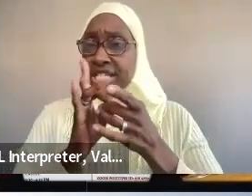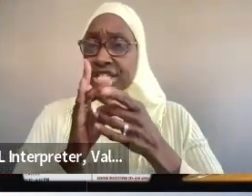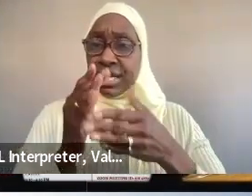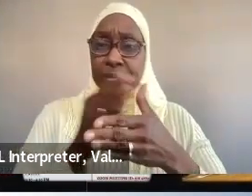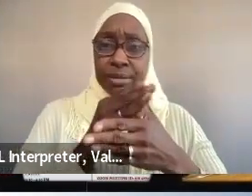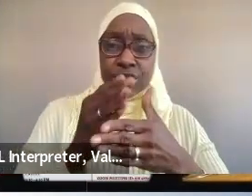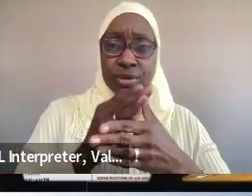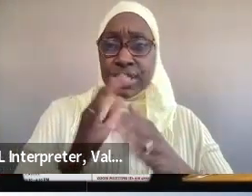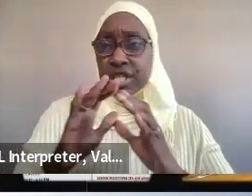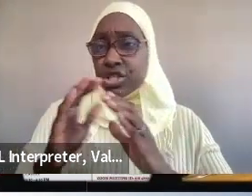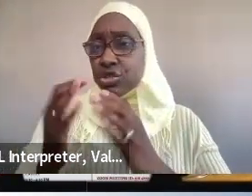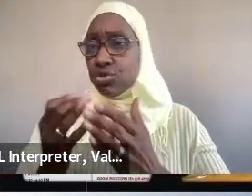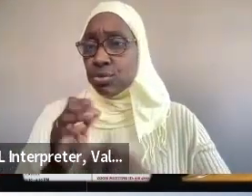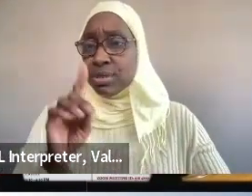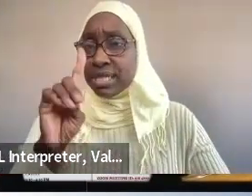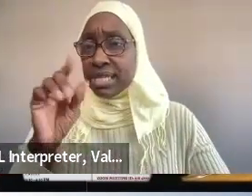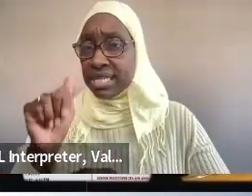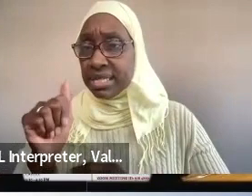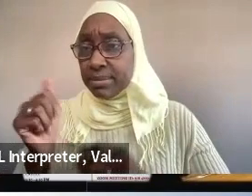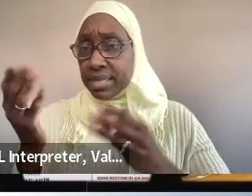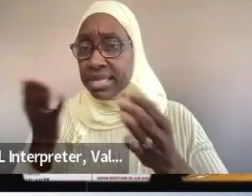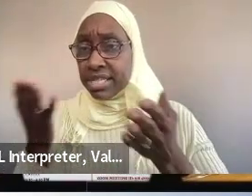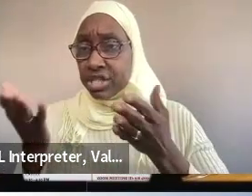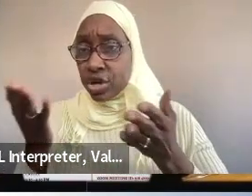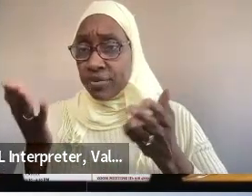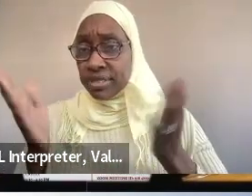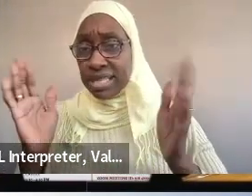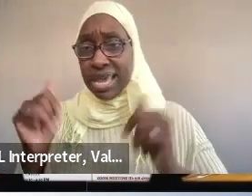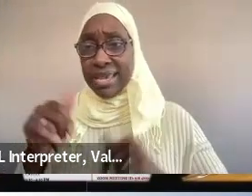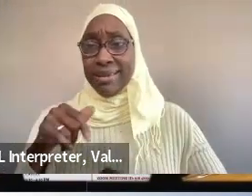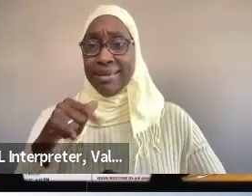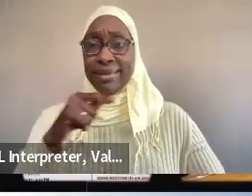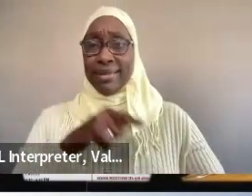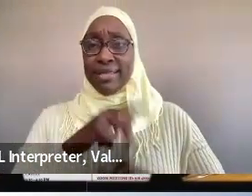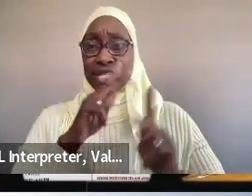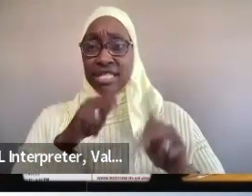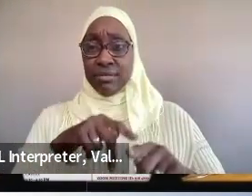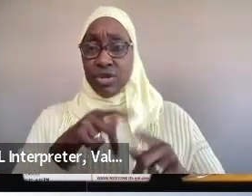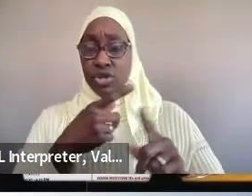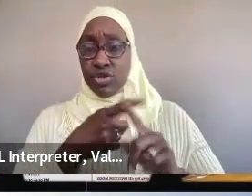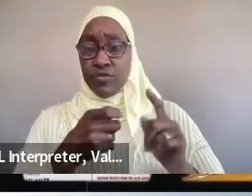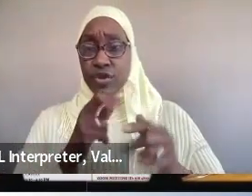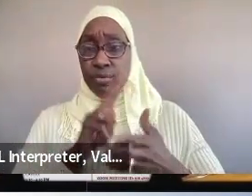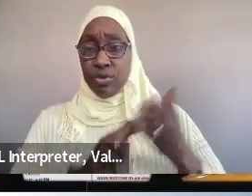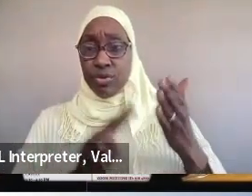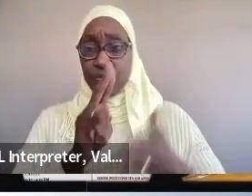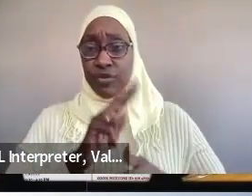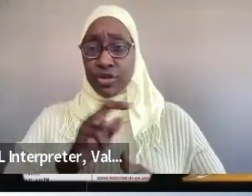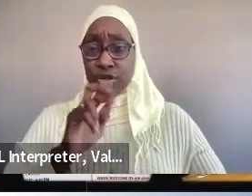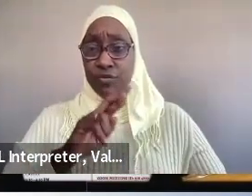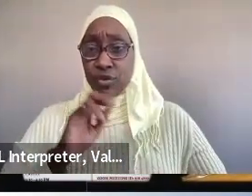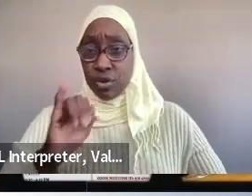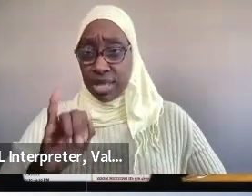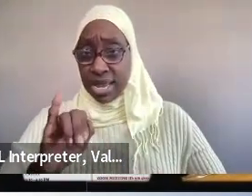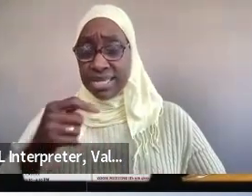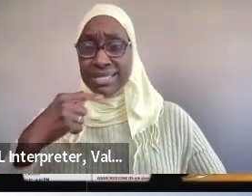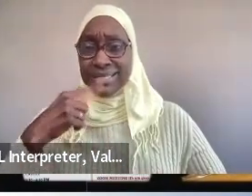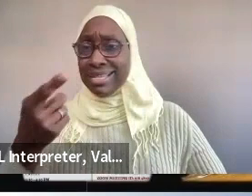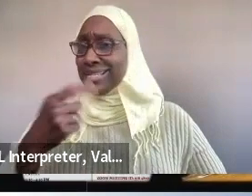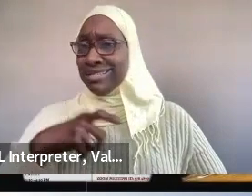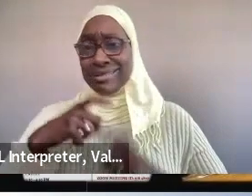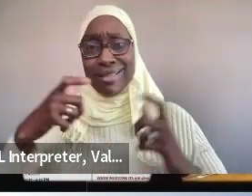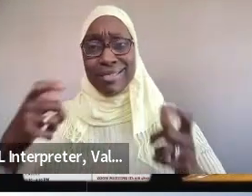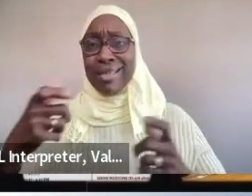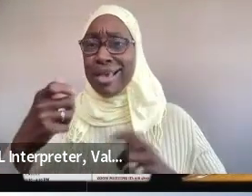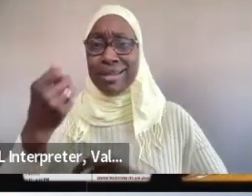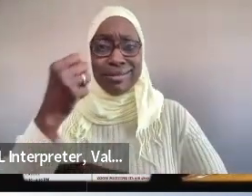disability services? This person is coming from University of Rhode Island, and they're saying that there's been significant resistance from disability